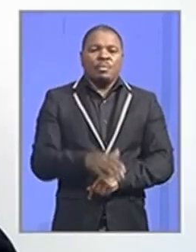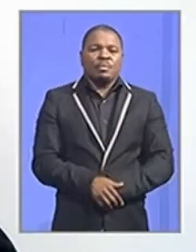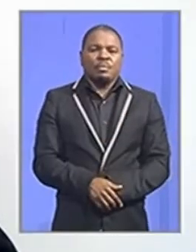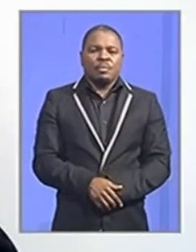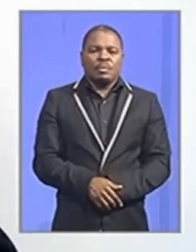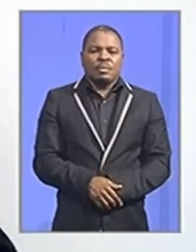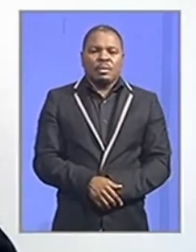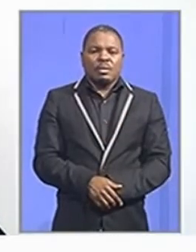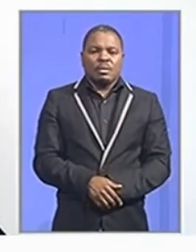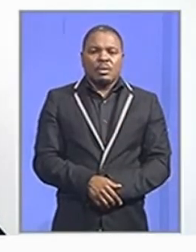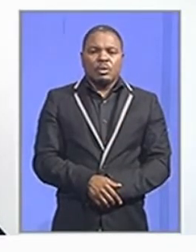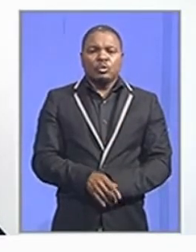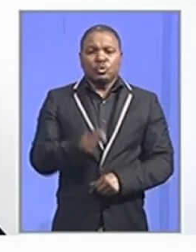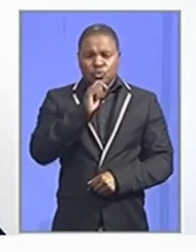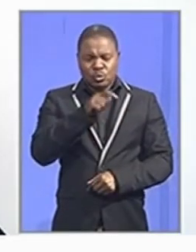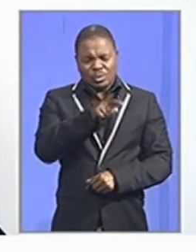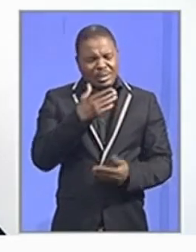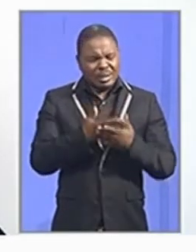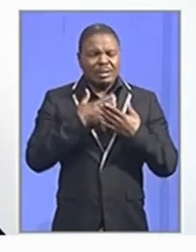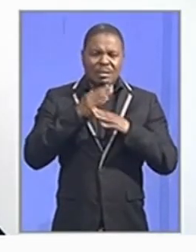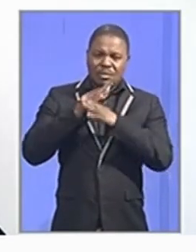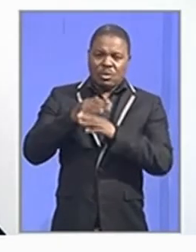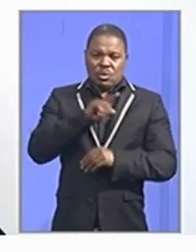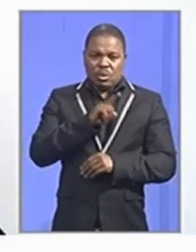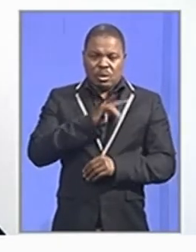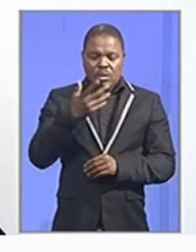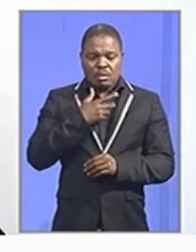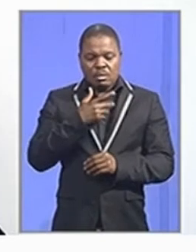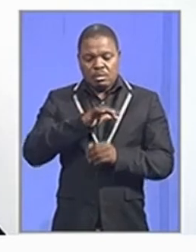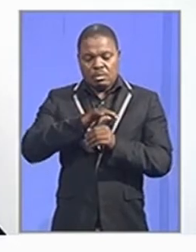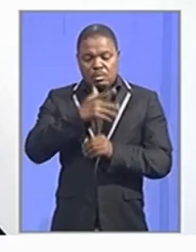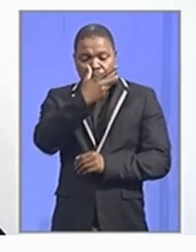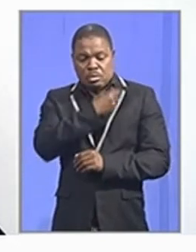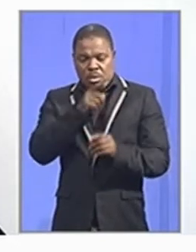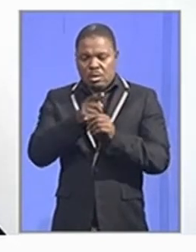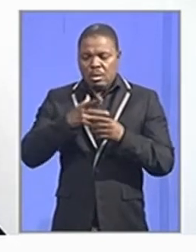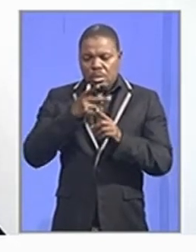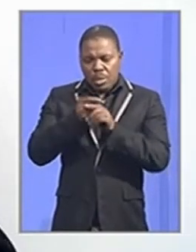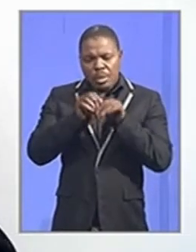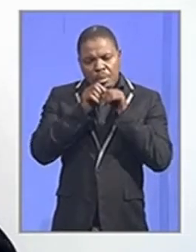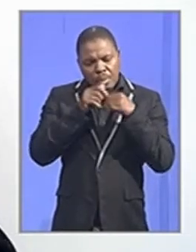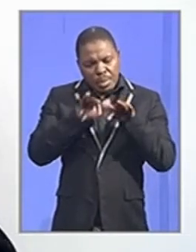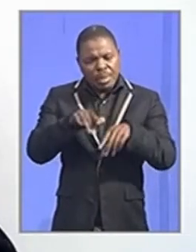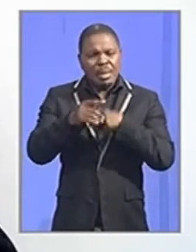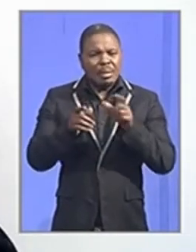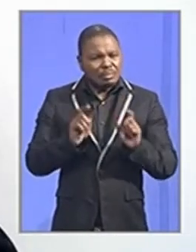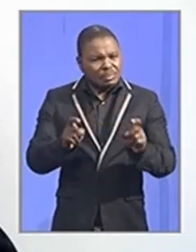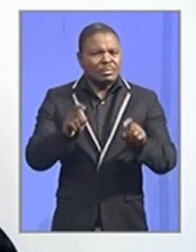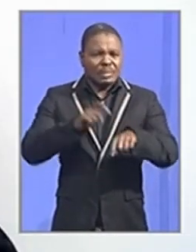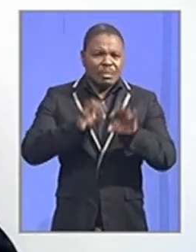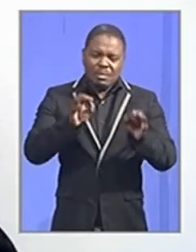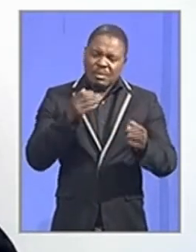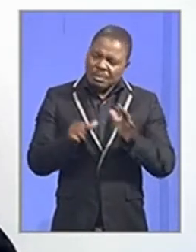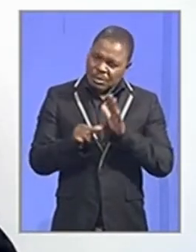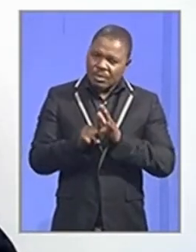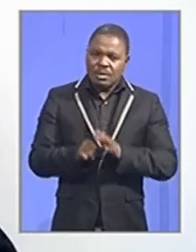This is something that could have been avoided. Yet we roll out our COVID-19 vaccines timelessly to high-risk individuals. So this is